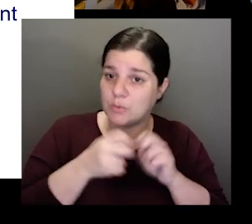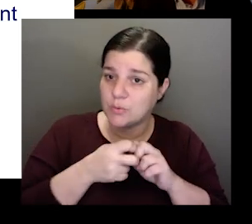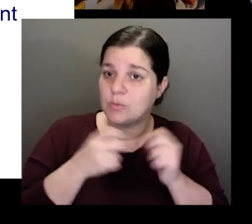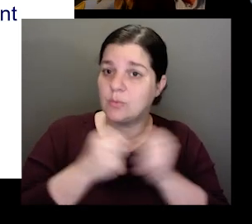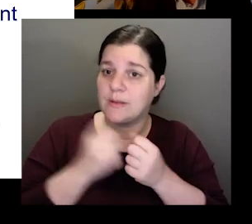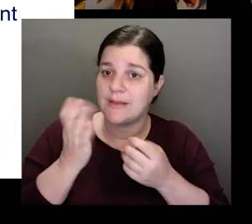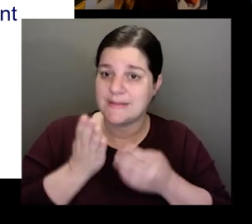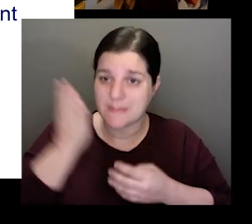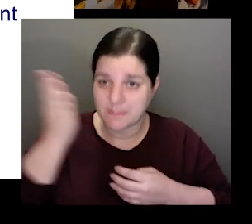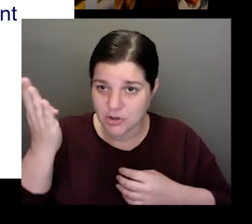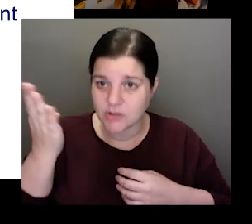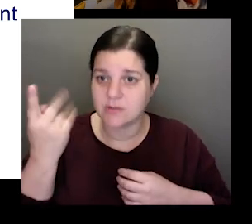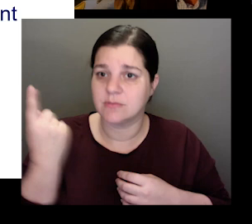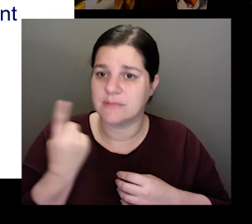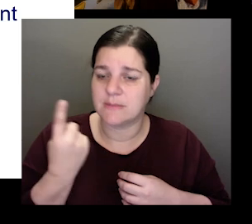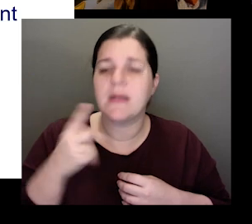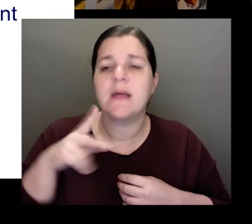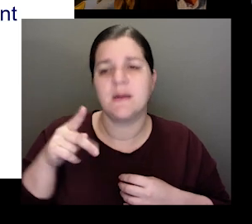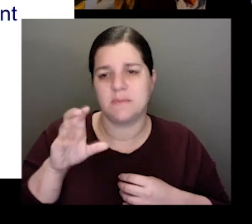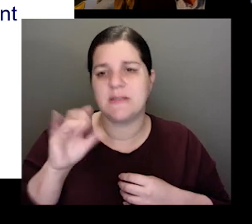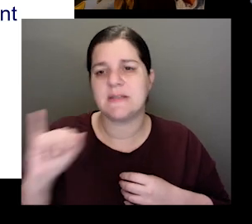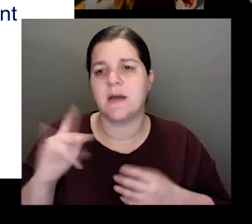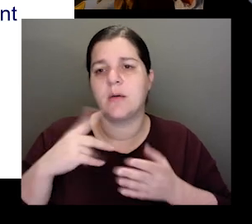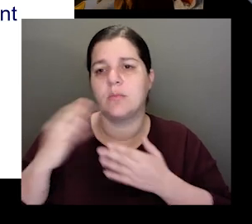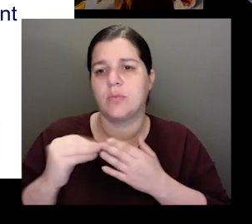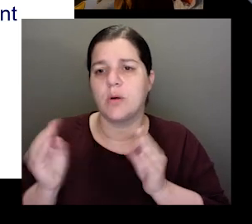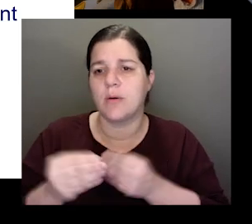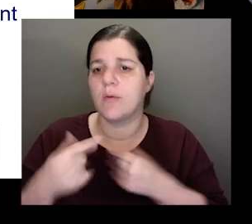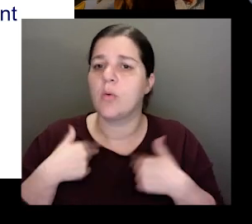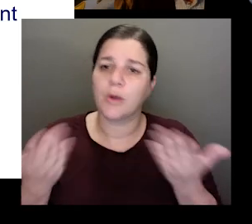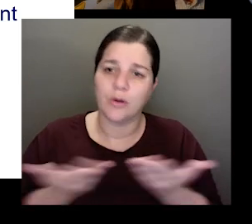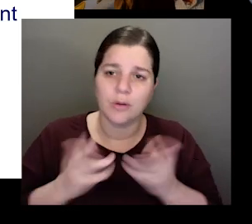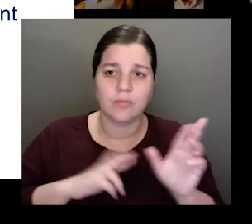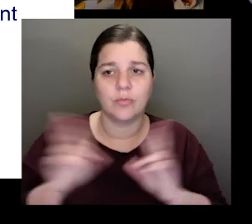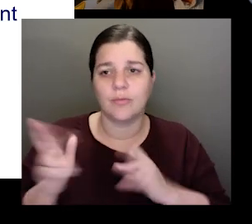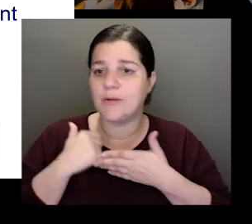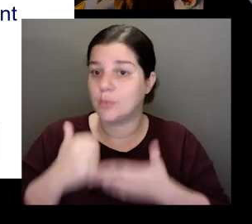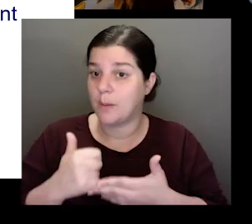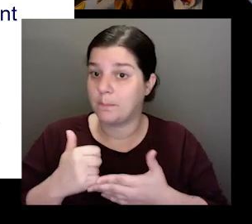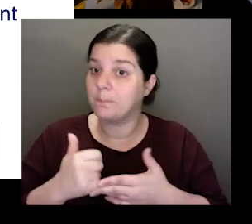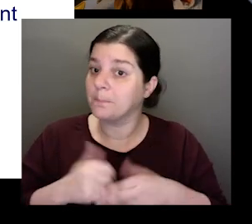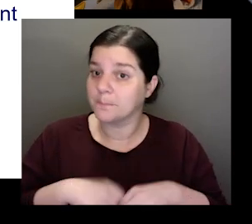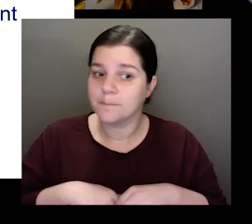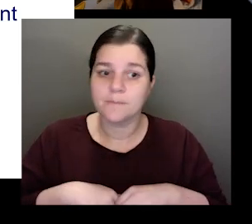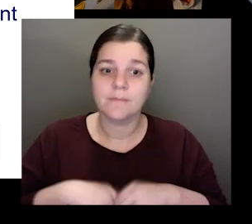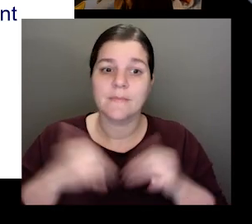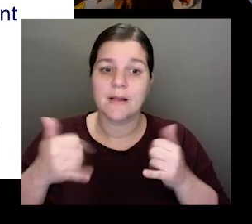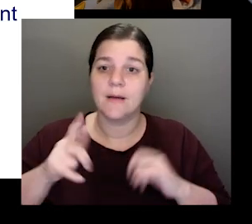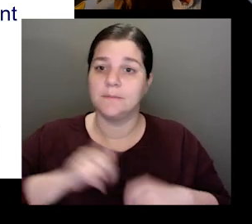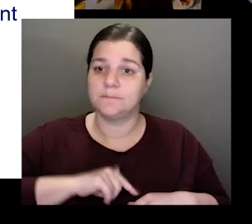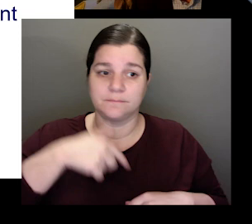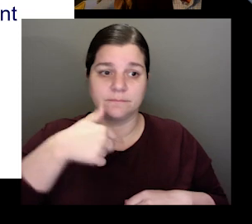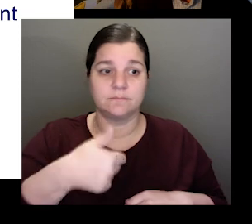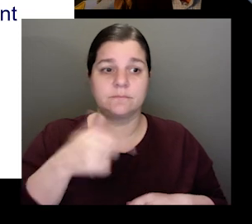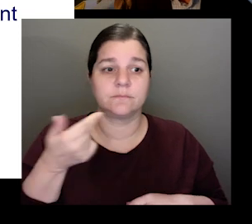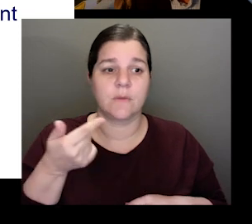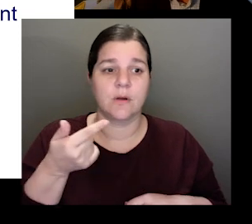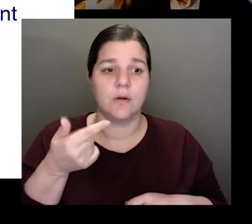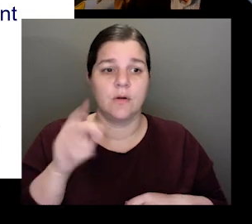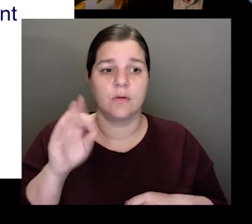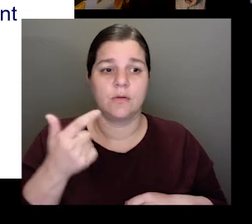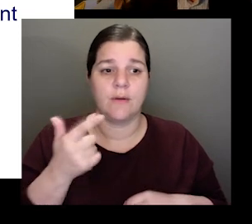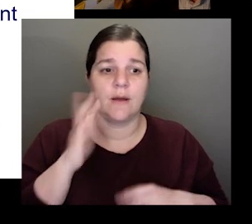submissions or anything, the PCI program office is here to help. And with that, I will turn it over to Greg Bird to talk about the CISA